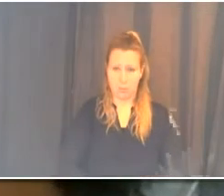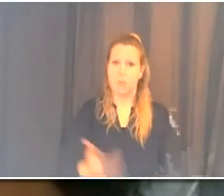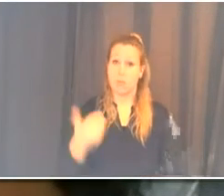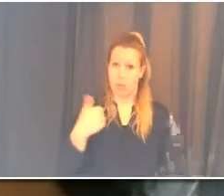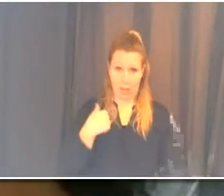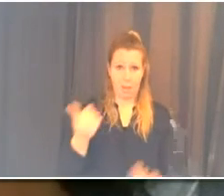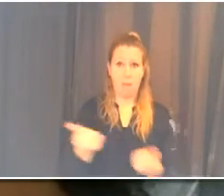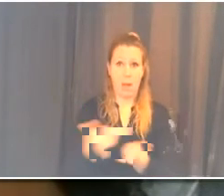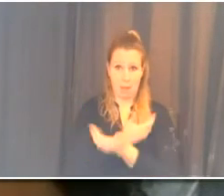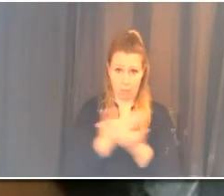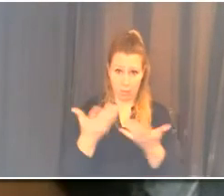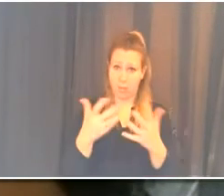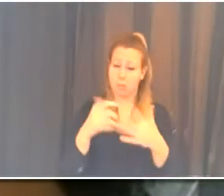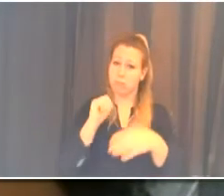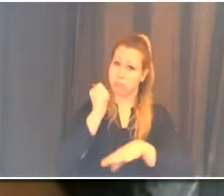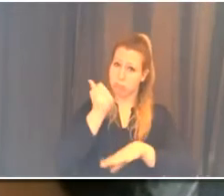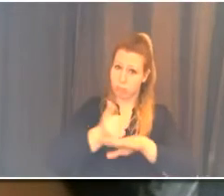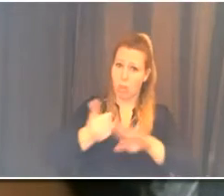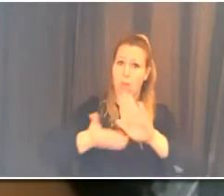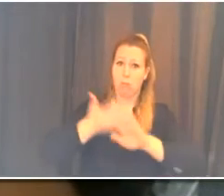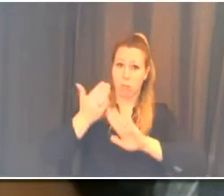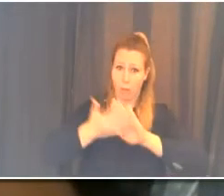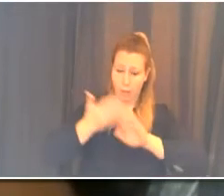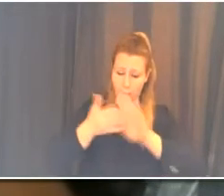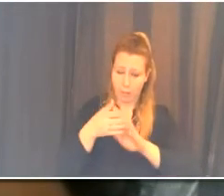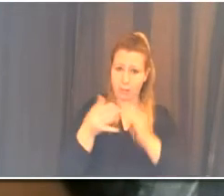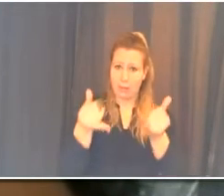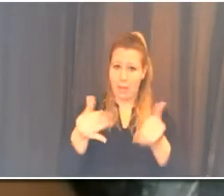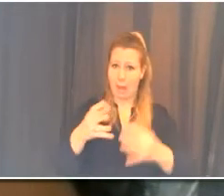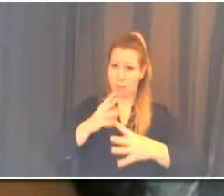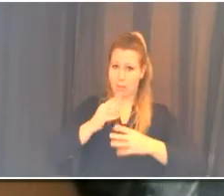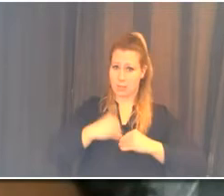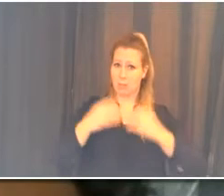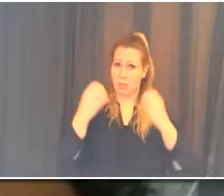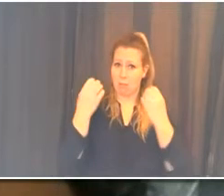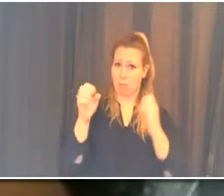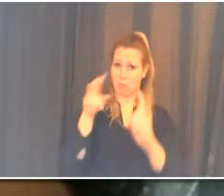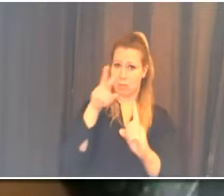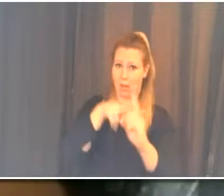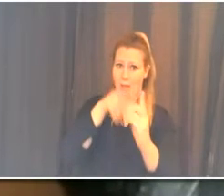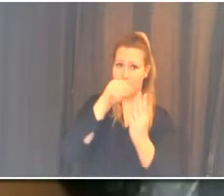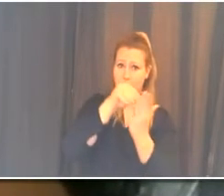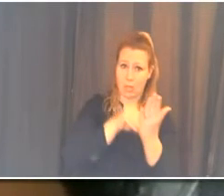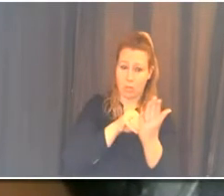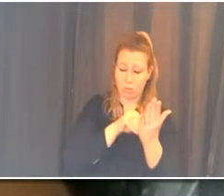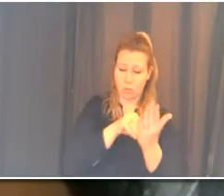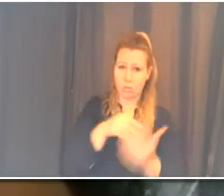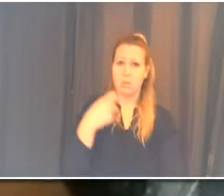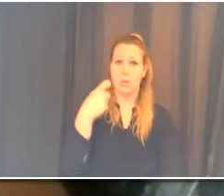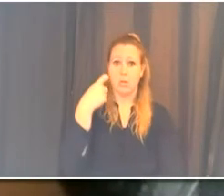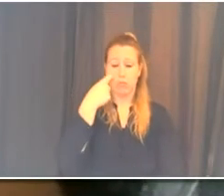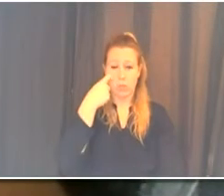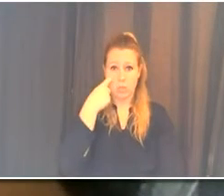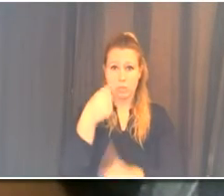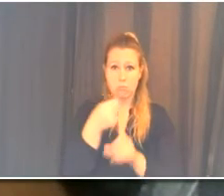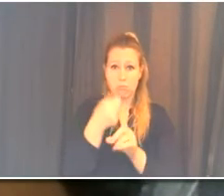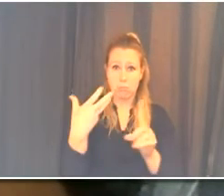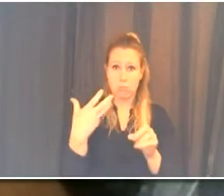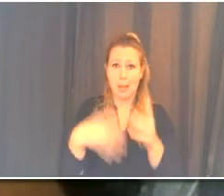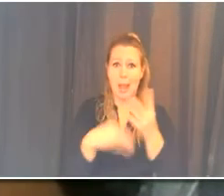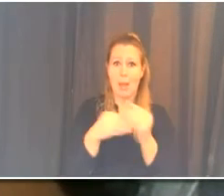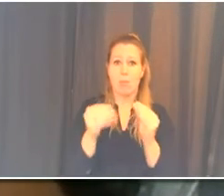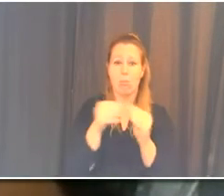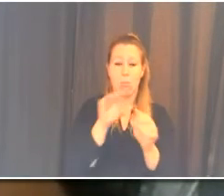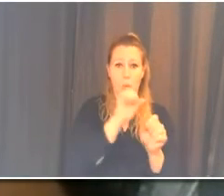matrimonial cases can begin to move forward a little bit but the operation is constrained by the technology right